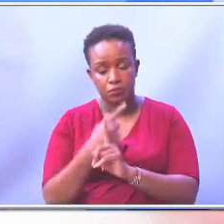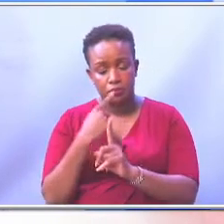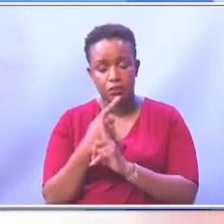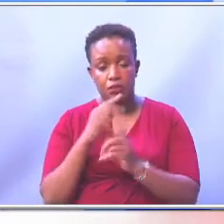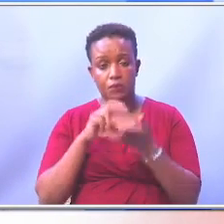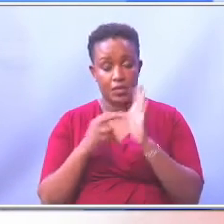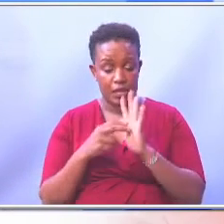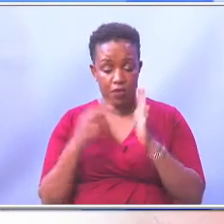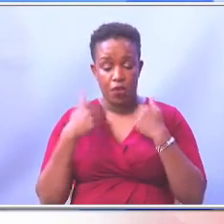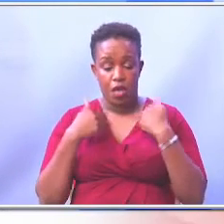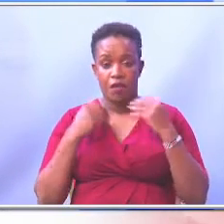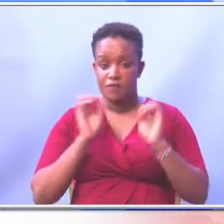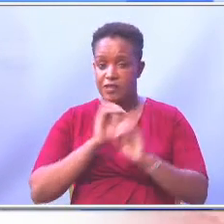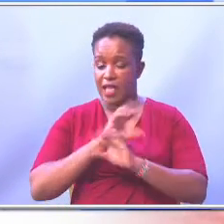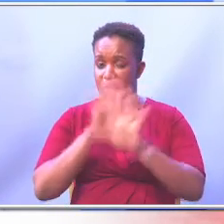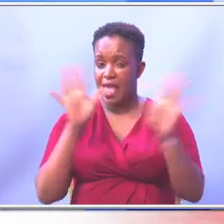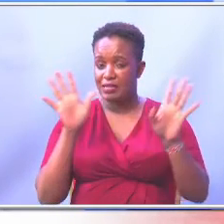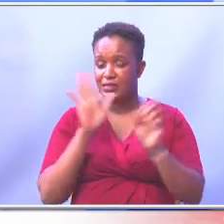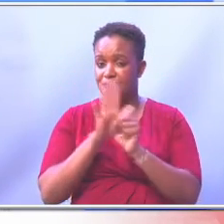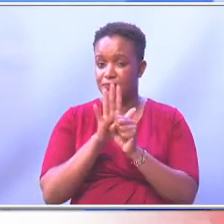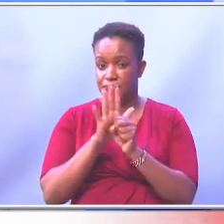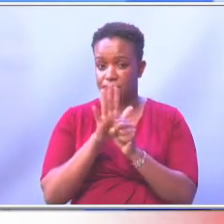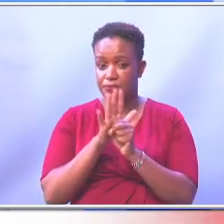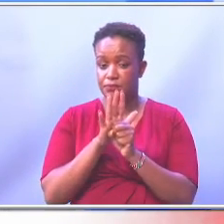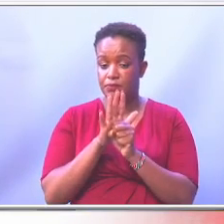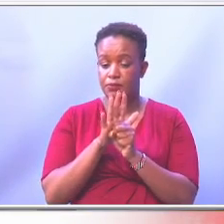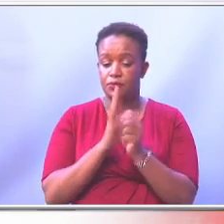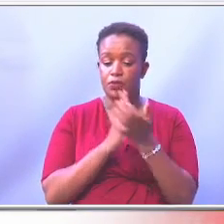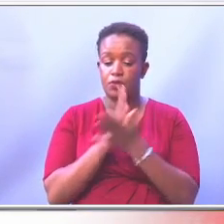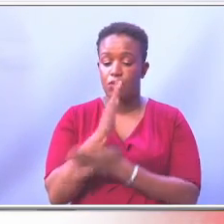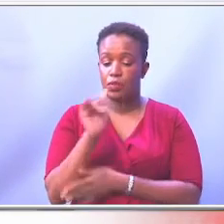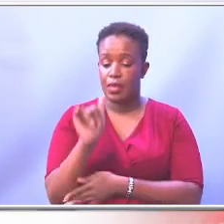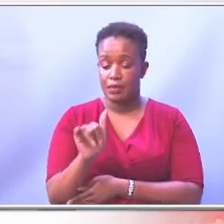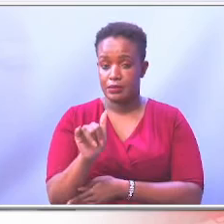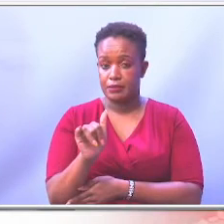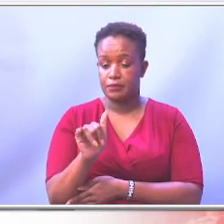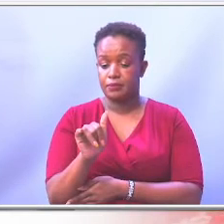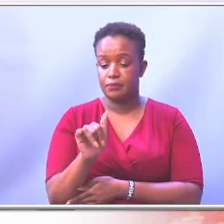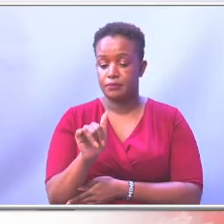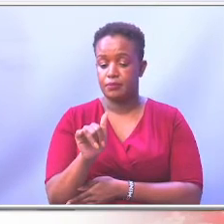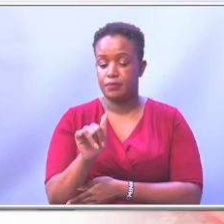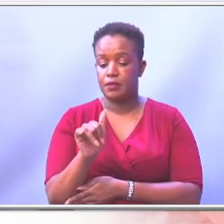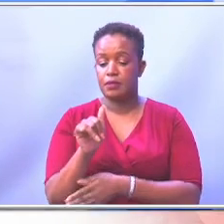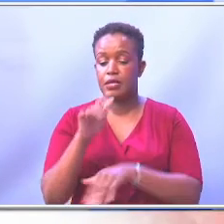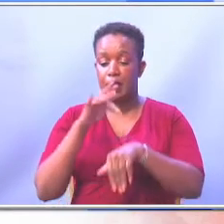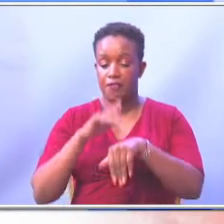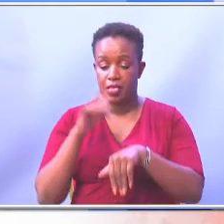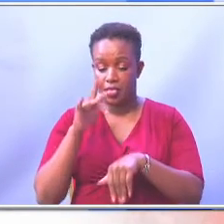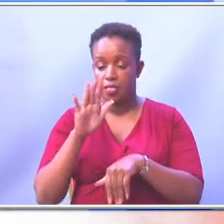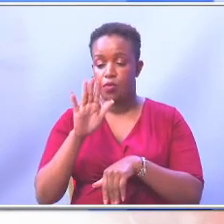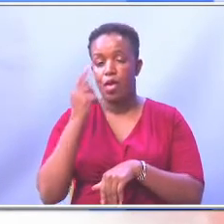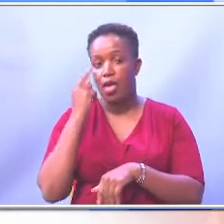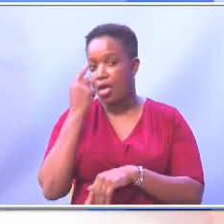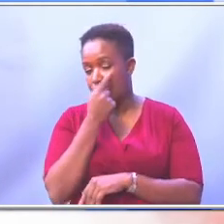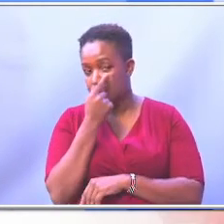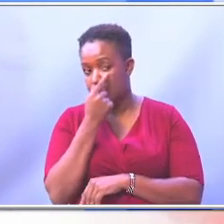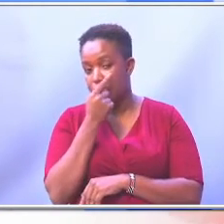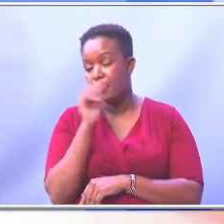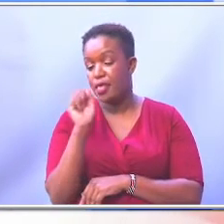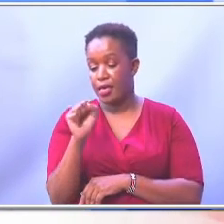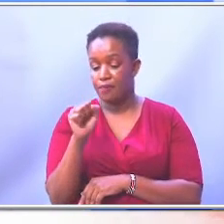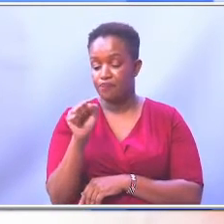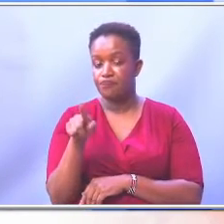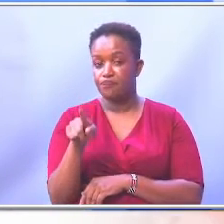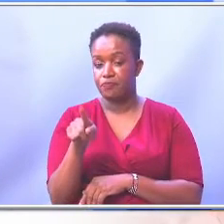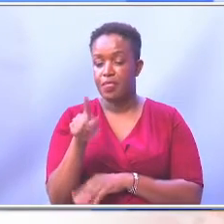exposed to very bright light. And with that, it in the long run affects your vision. So, yeah, that is the